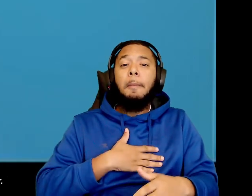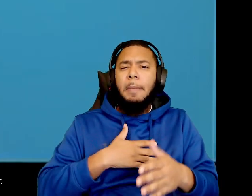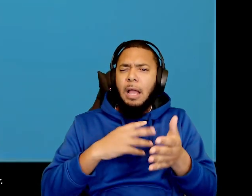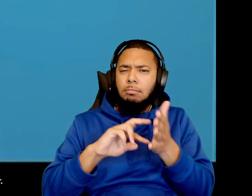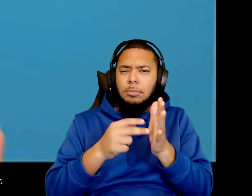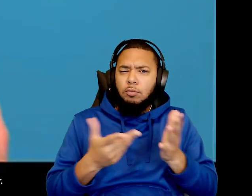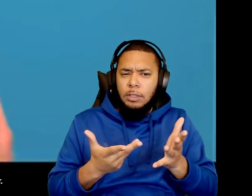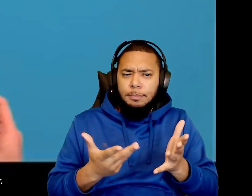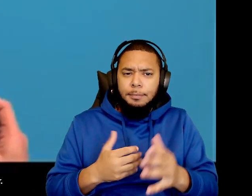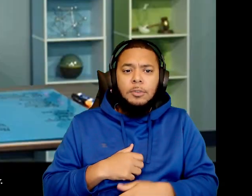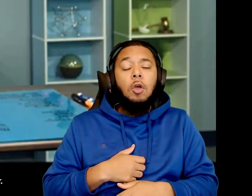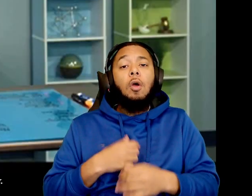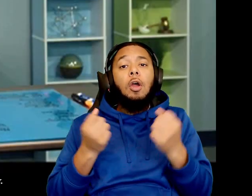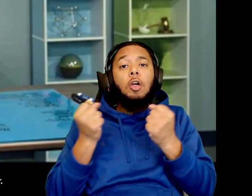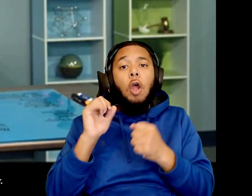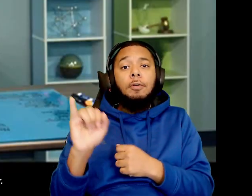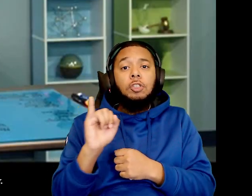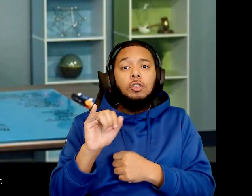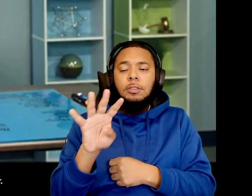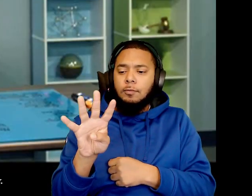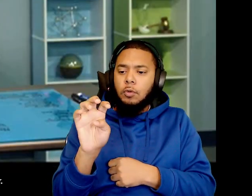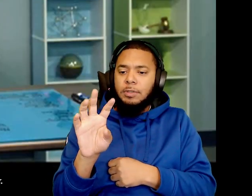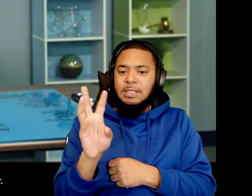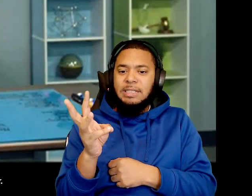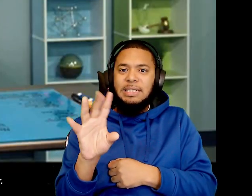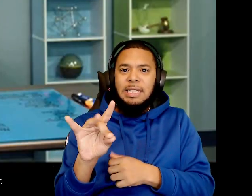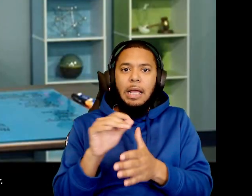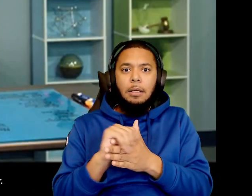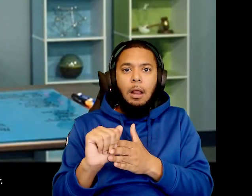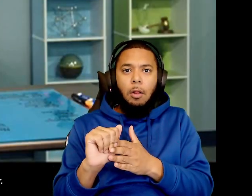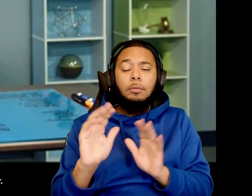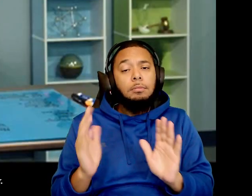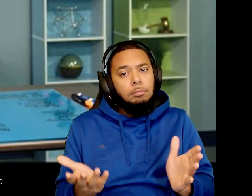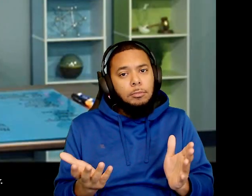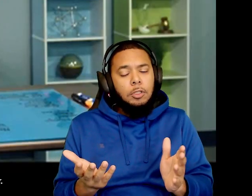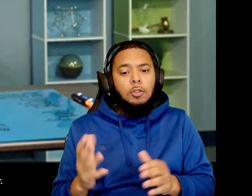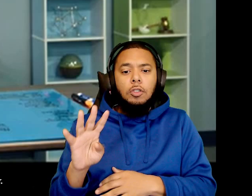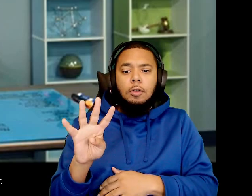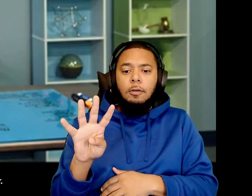is $468. All right, so